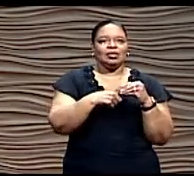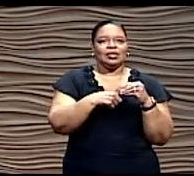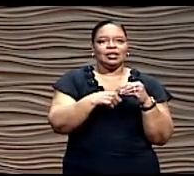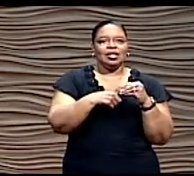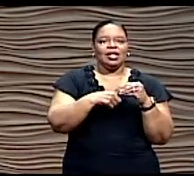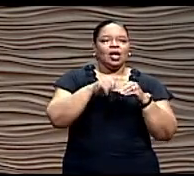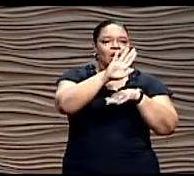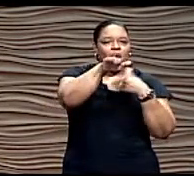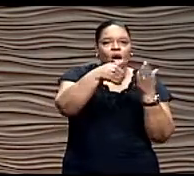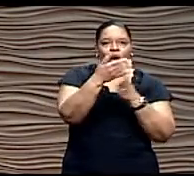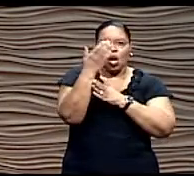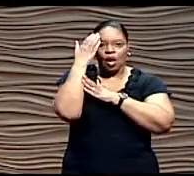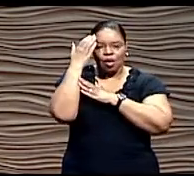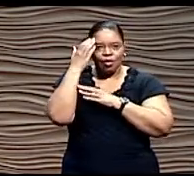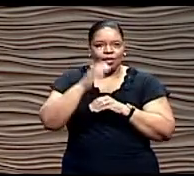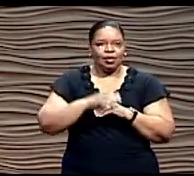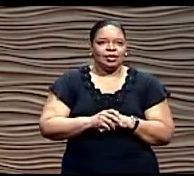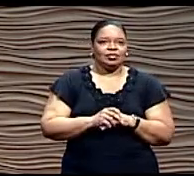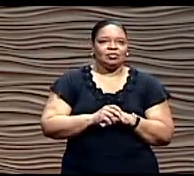the